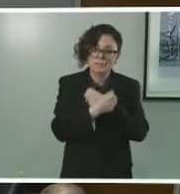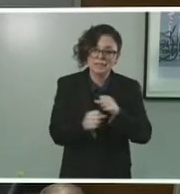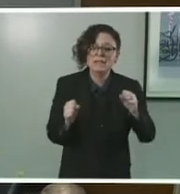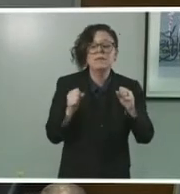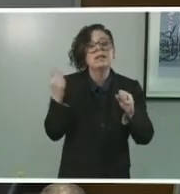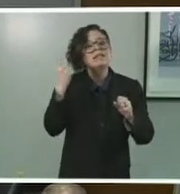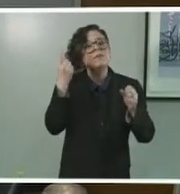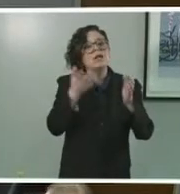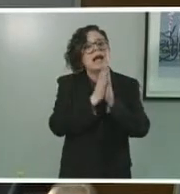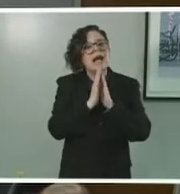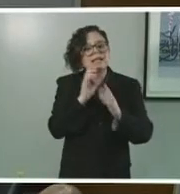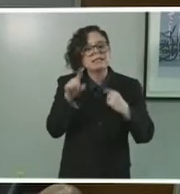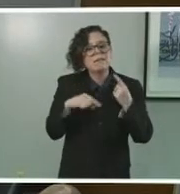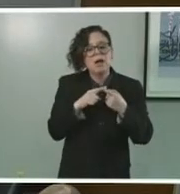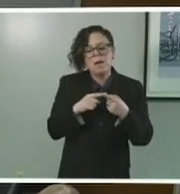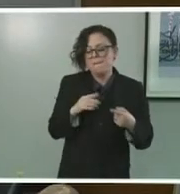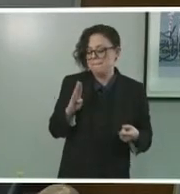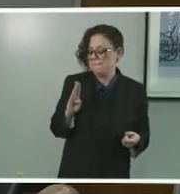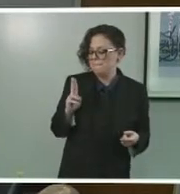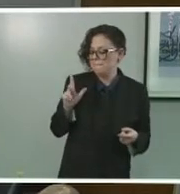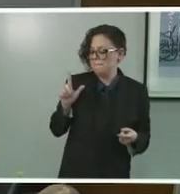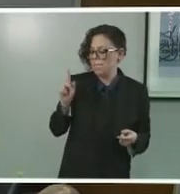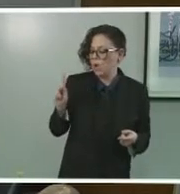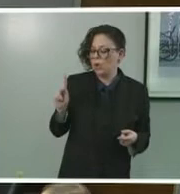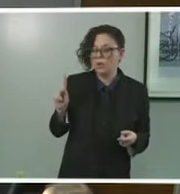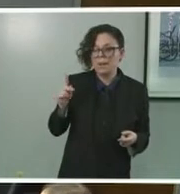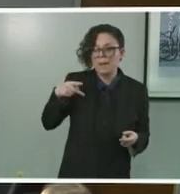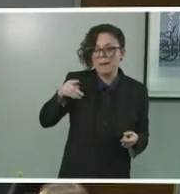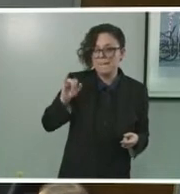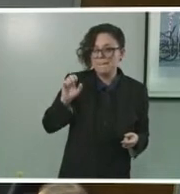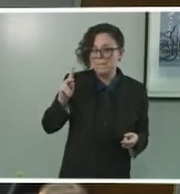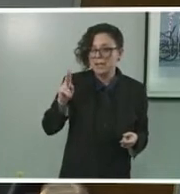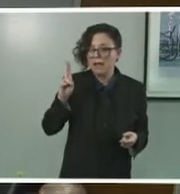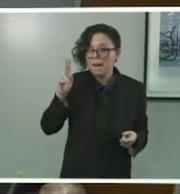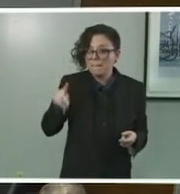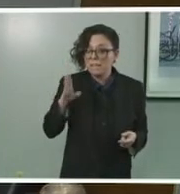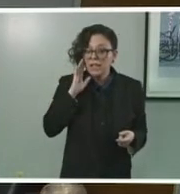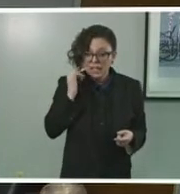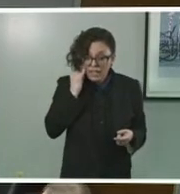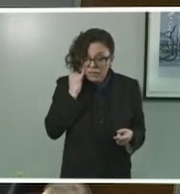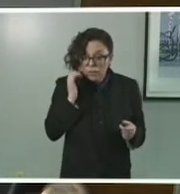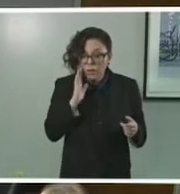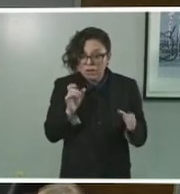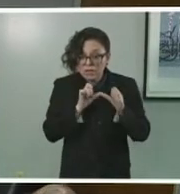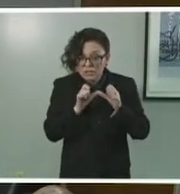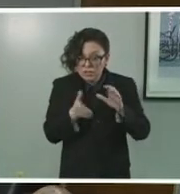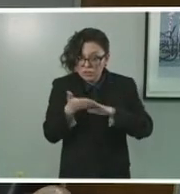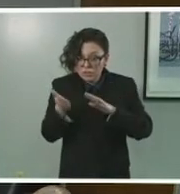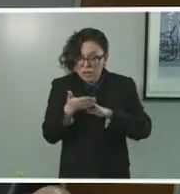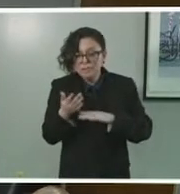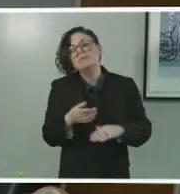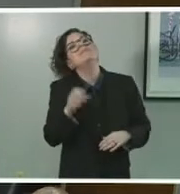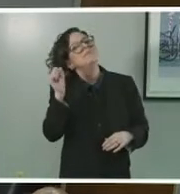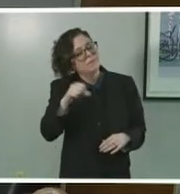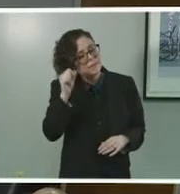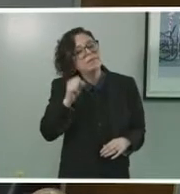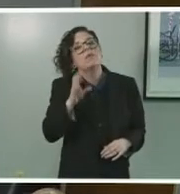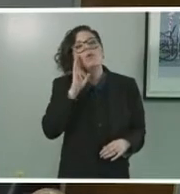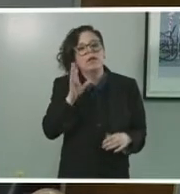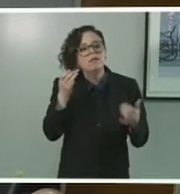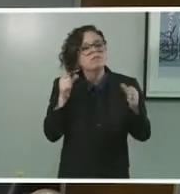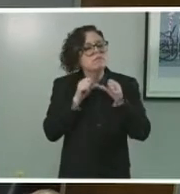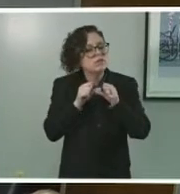or weekly trash pickup, but bulk items, whether that's still continuing. It is. The city's still offering bulk trash pickup.